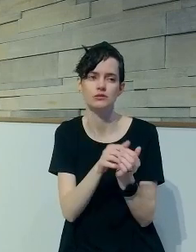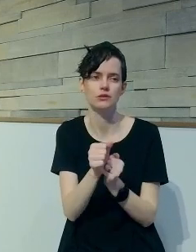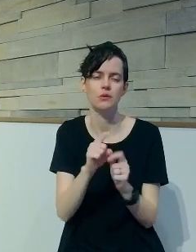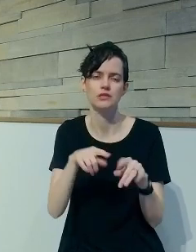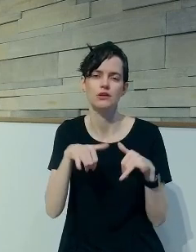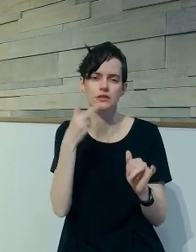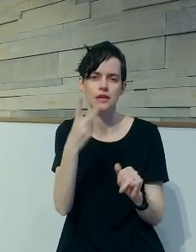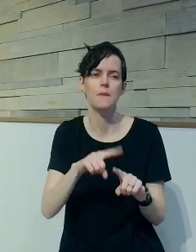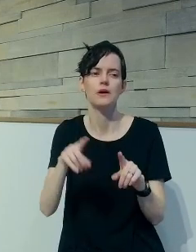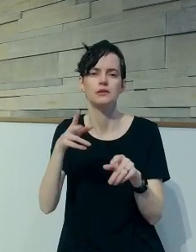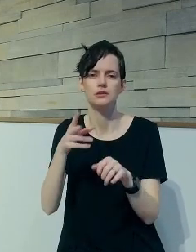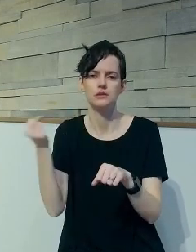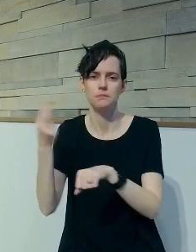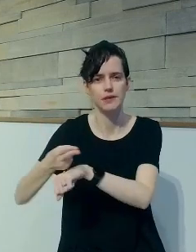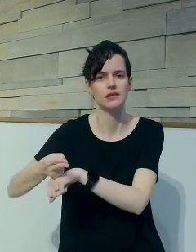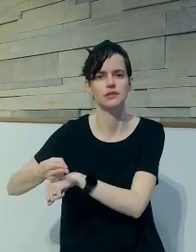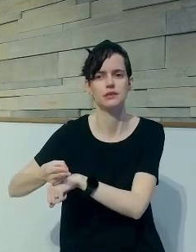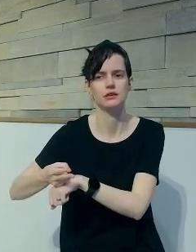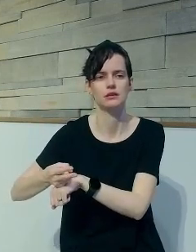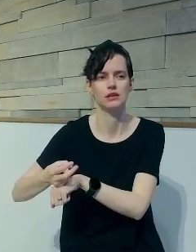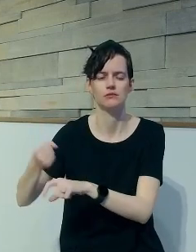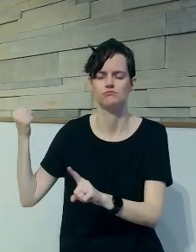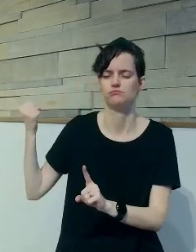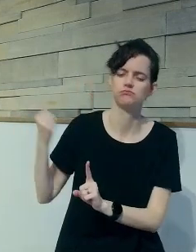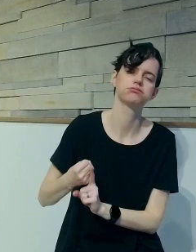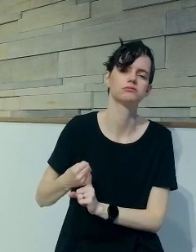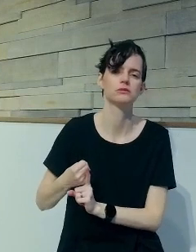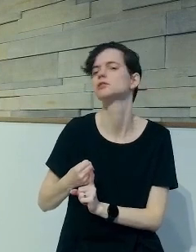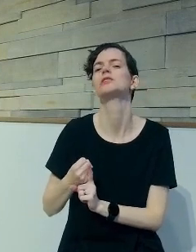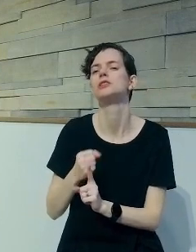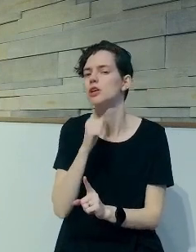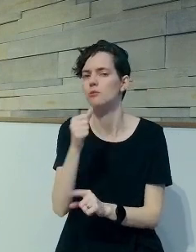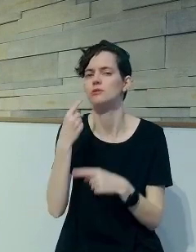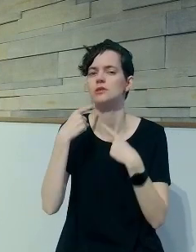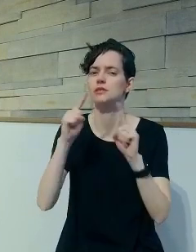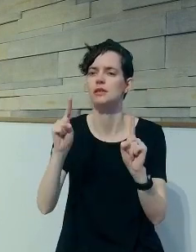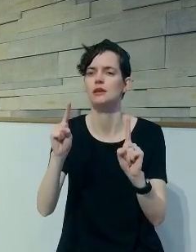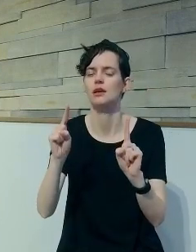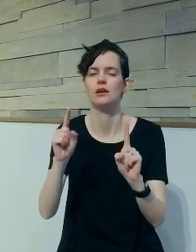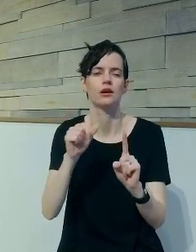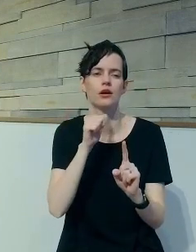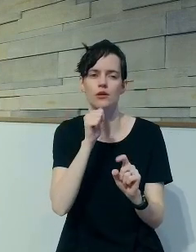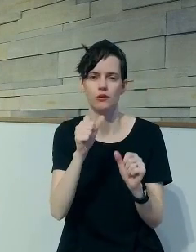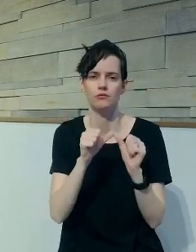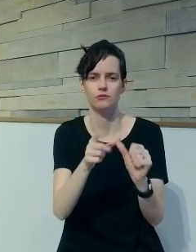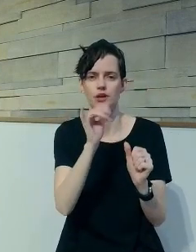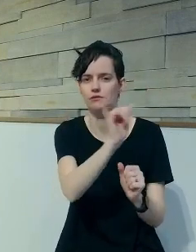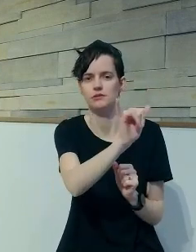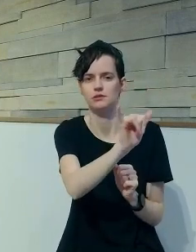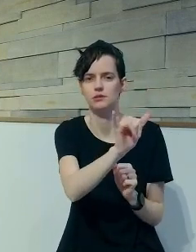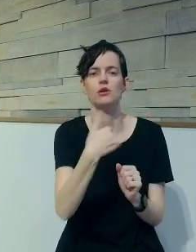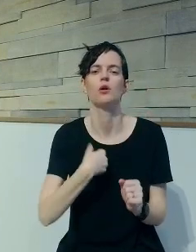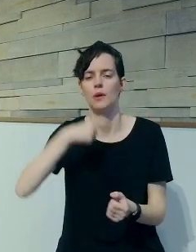it. But it was defeated. It was given a death blow, and it is not going to succeed. And it is not going to go on for eternity.